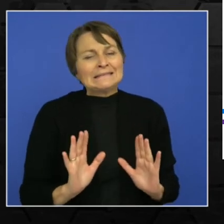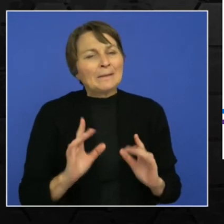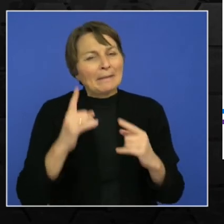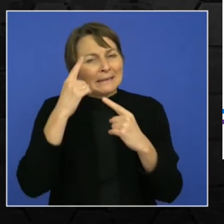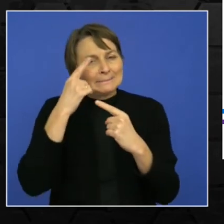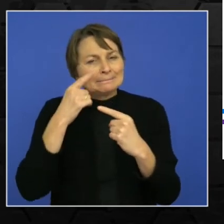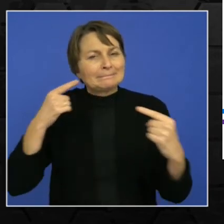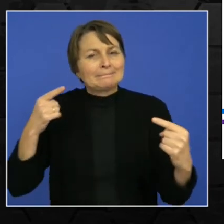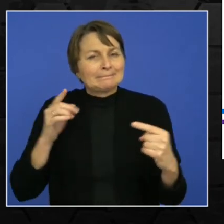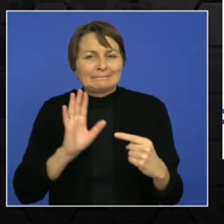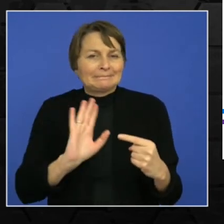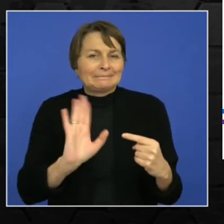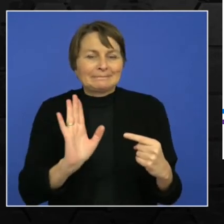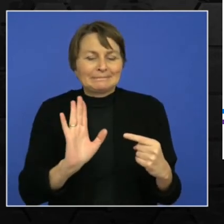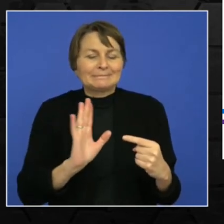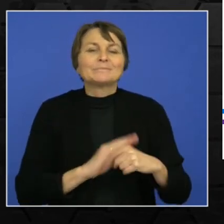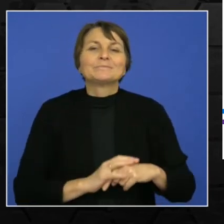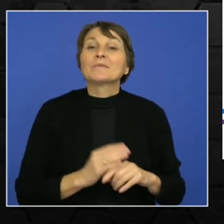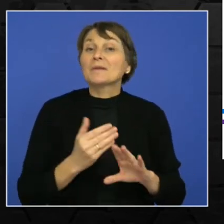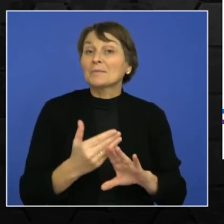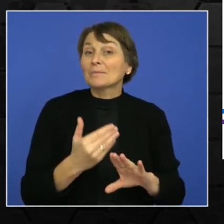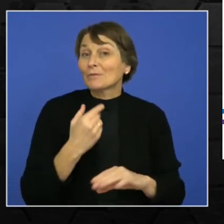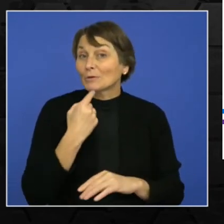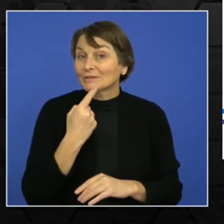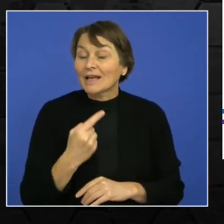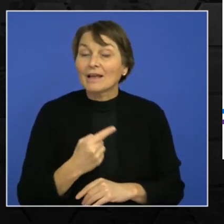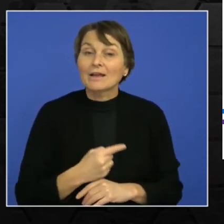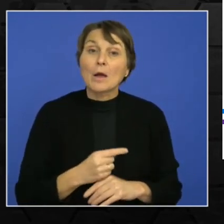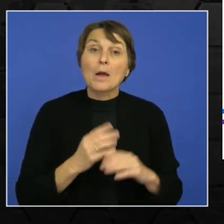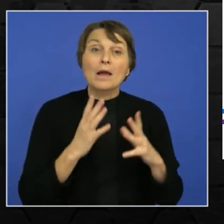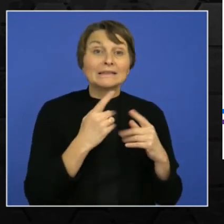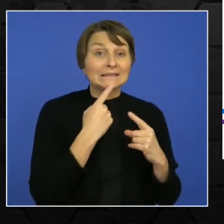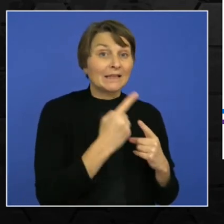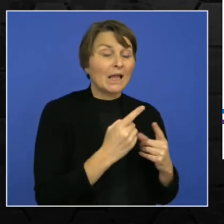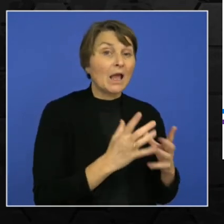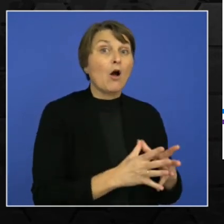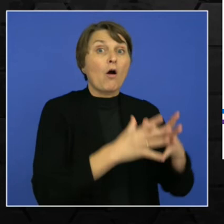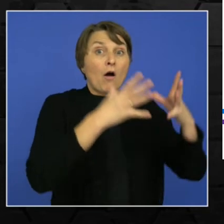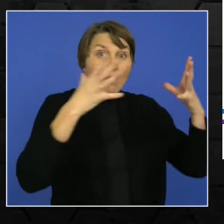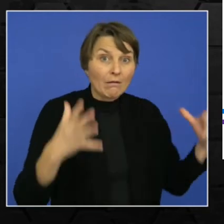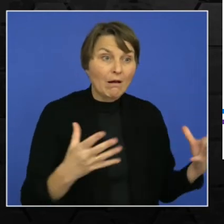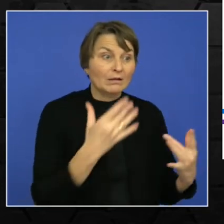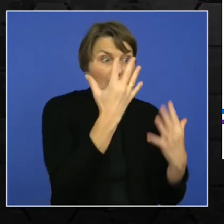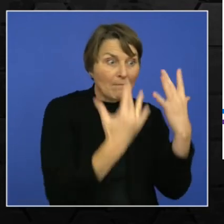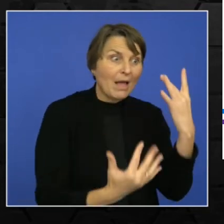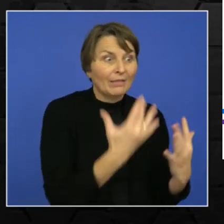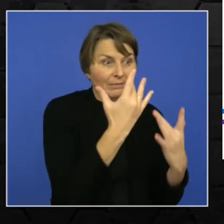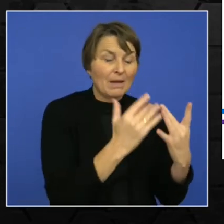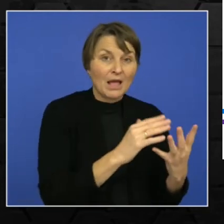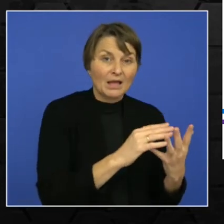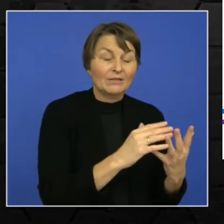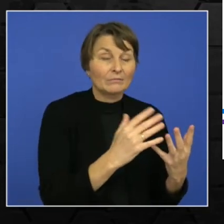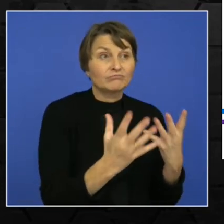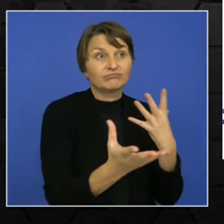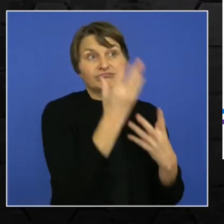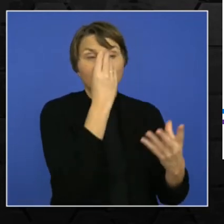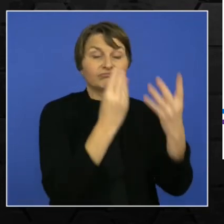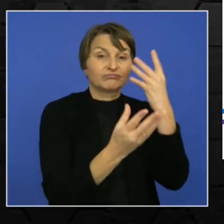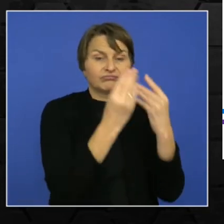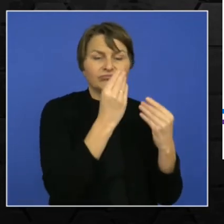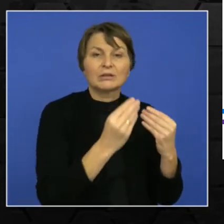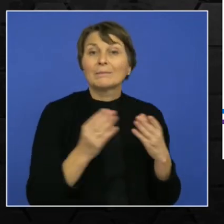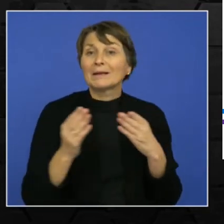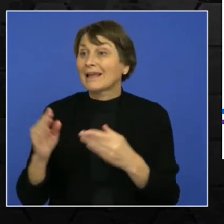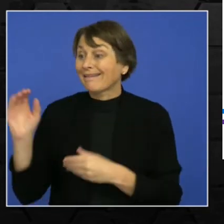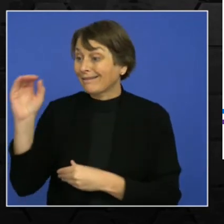well. As I said earlier, I'm not saying you need a lot of math, and I'm not saying that you don't need math at all.